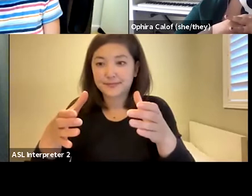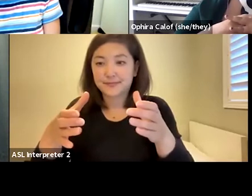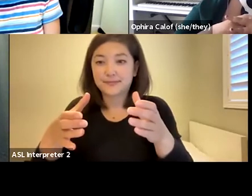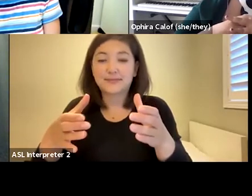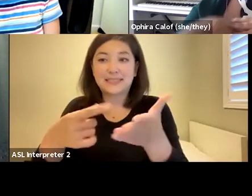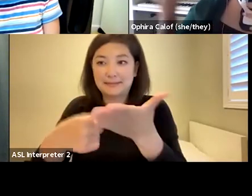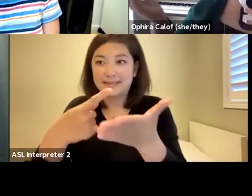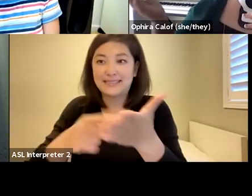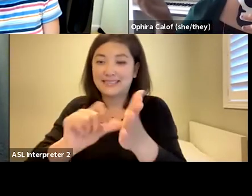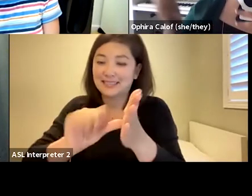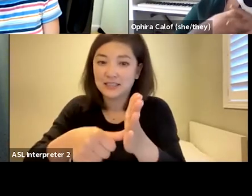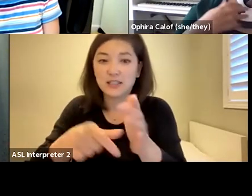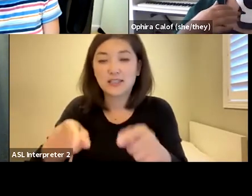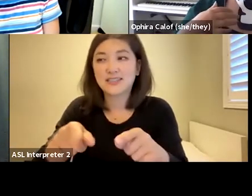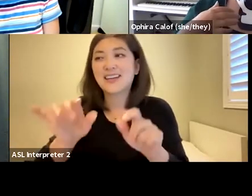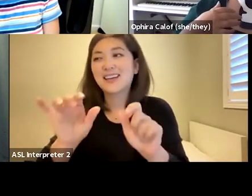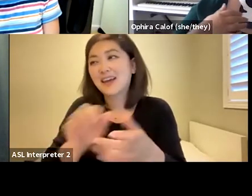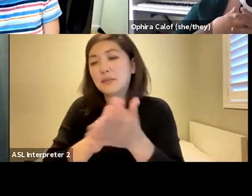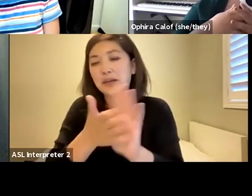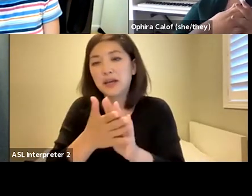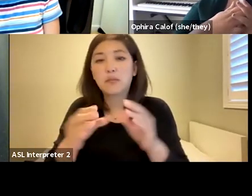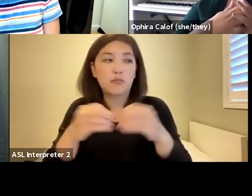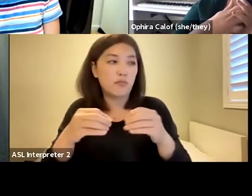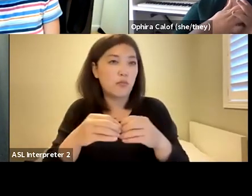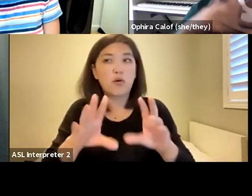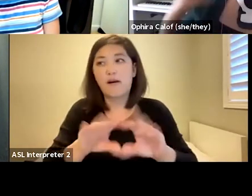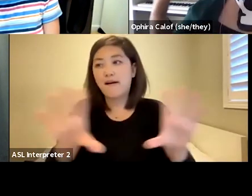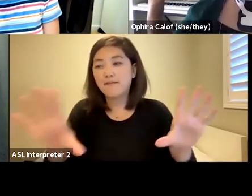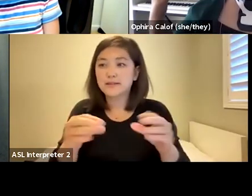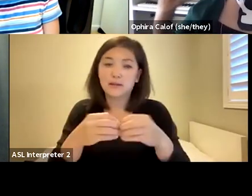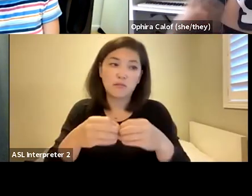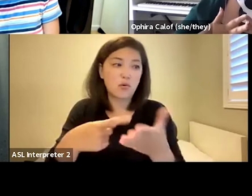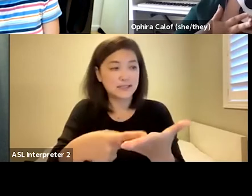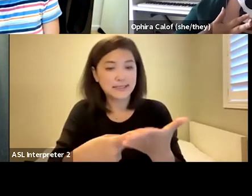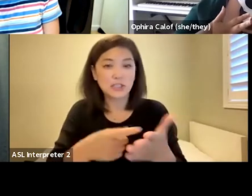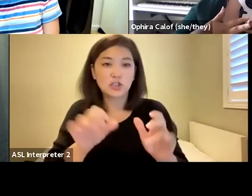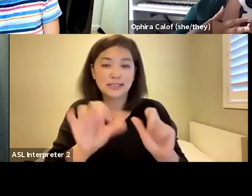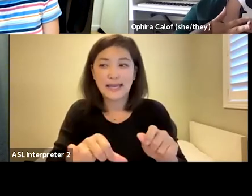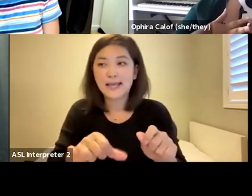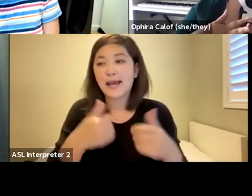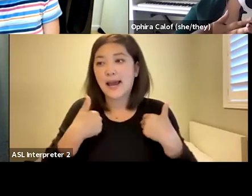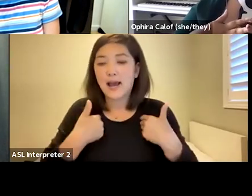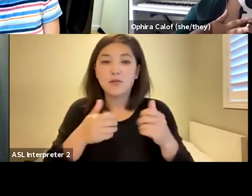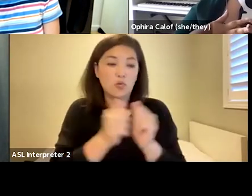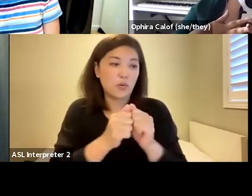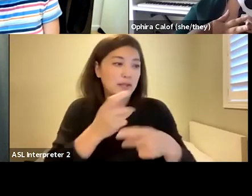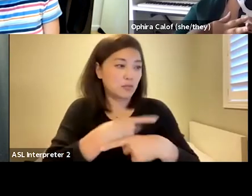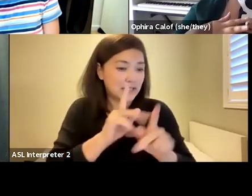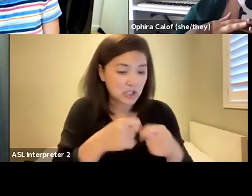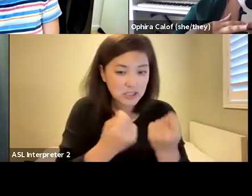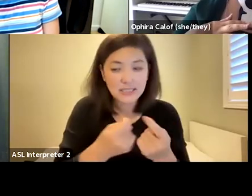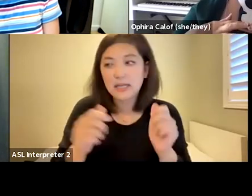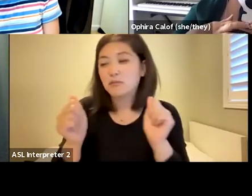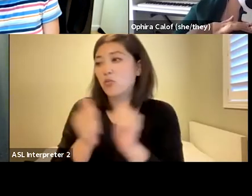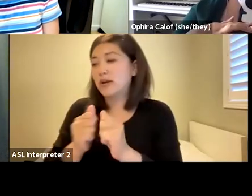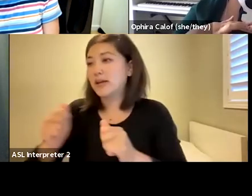reflected in casting calls, but also in writers' rooms, in production teams, in mandates